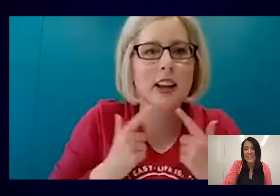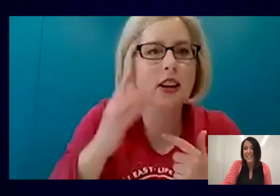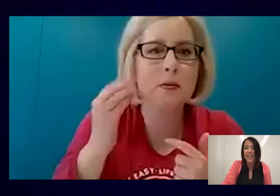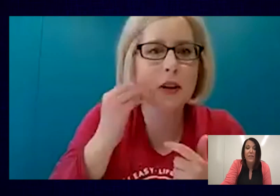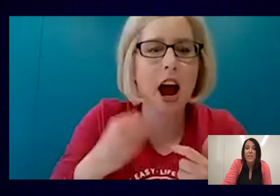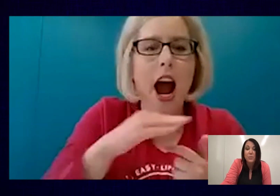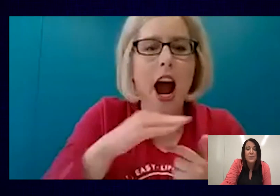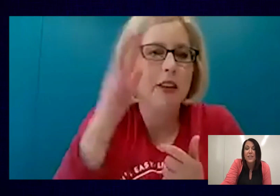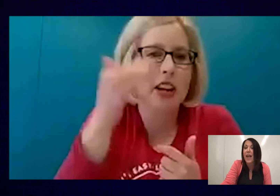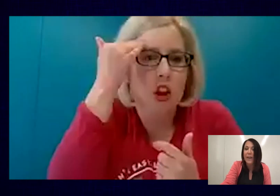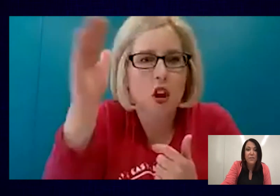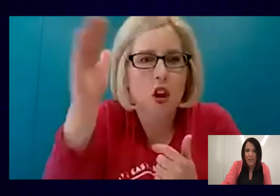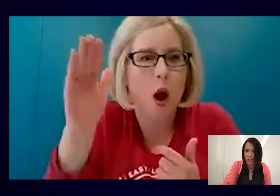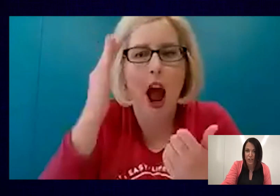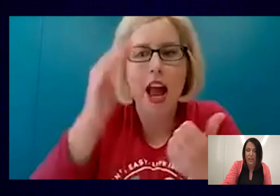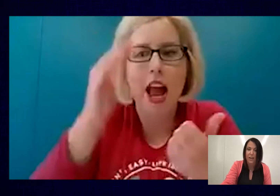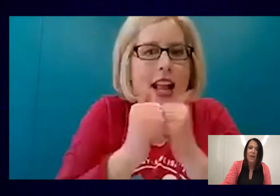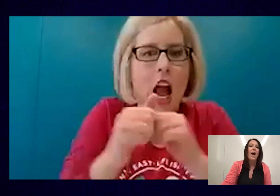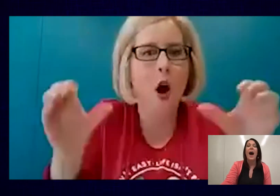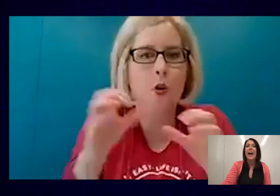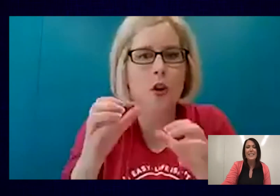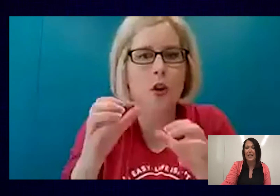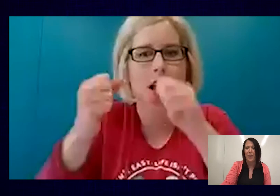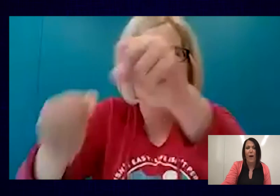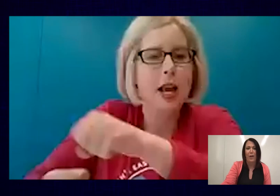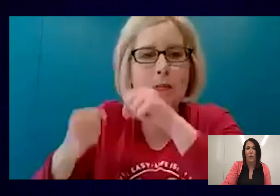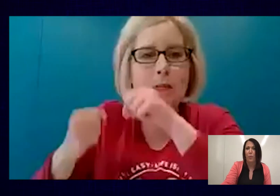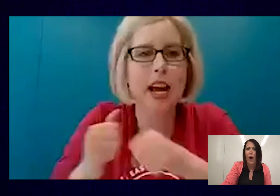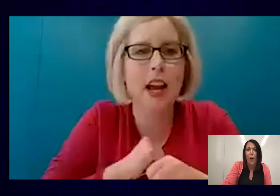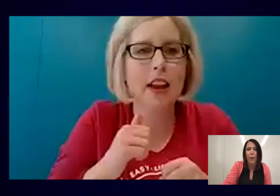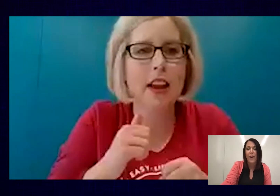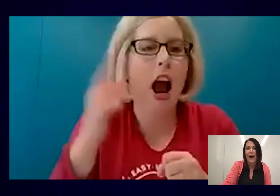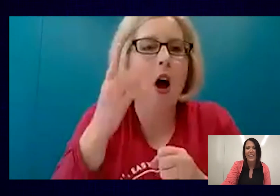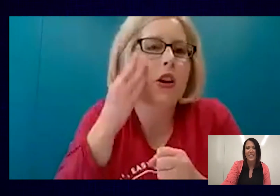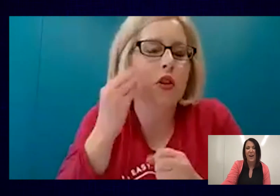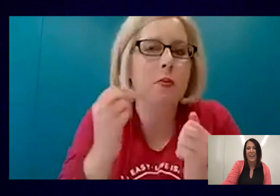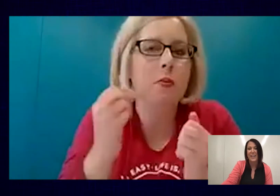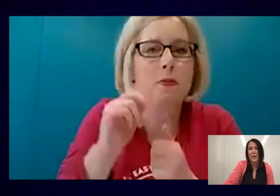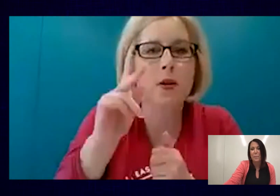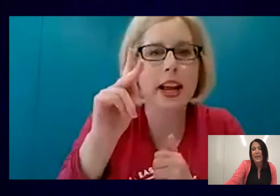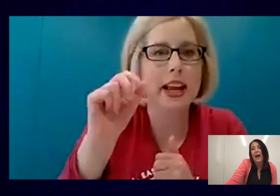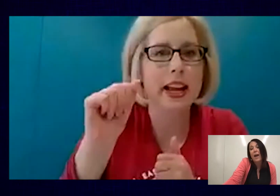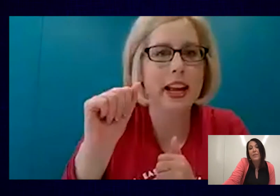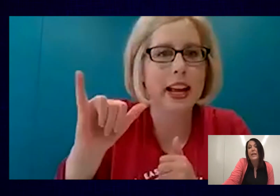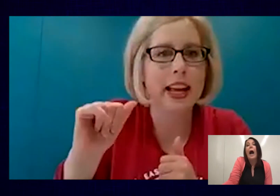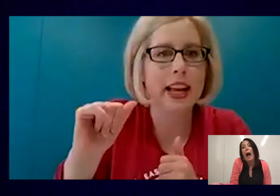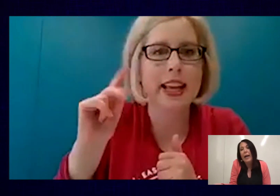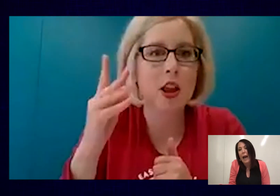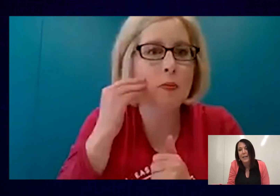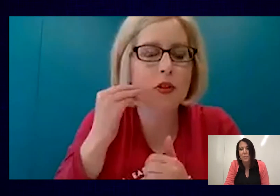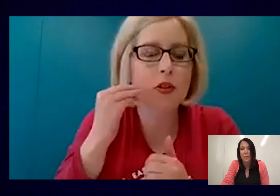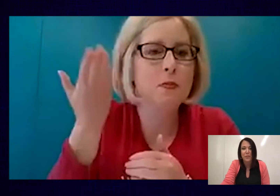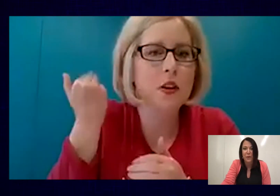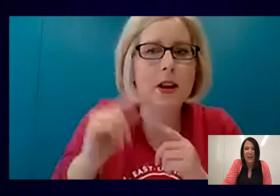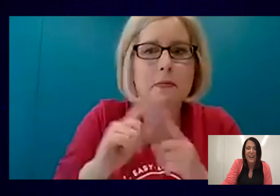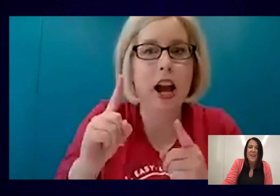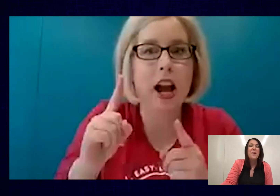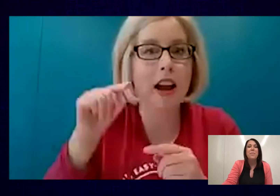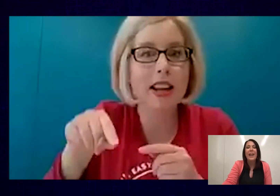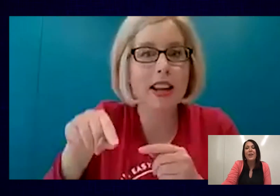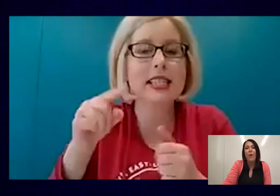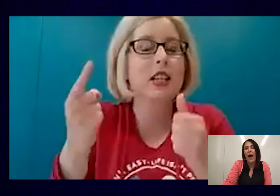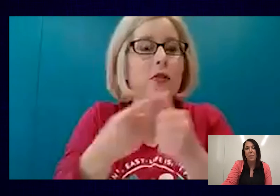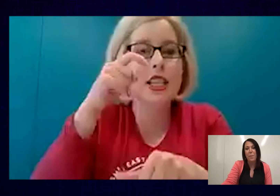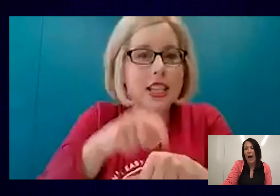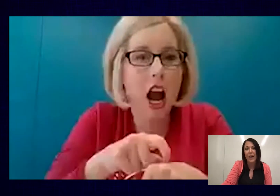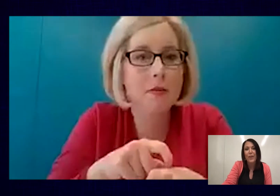I can't say enough. This was life-changing. I didn't know how to row. I didn't know how to compete. I kayaked before, but